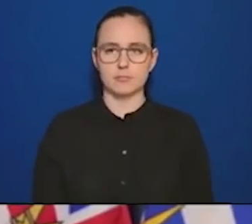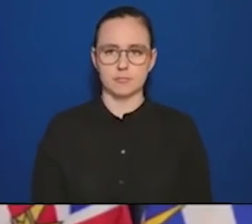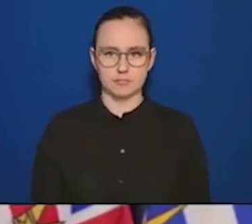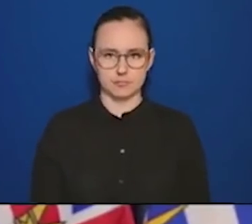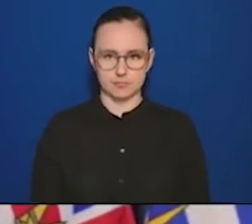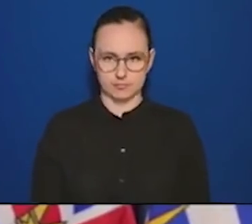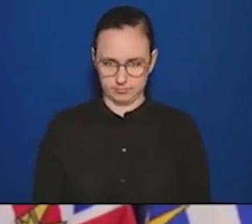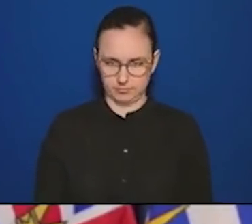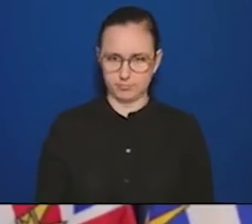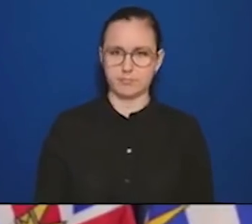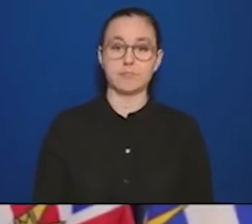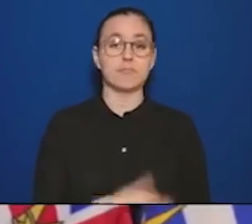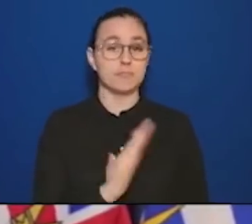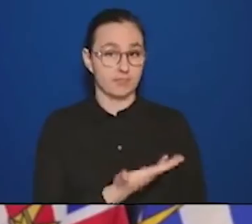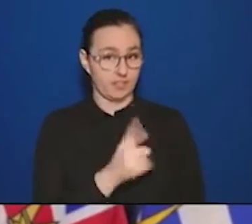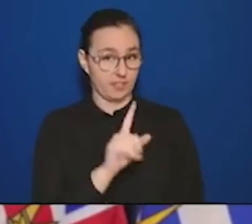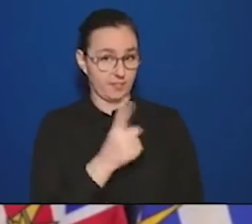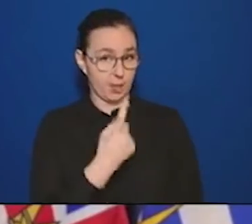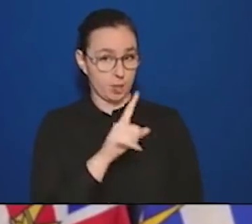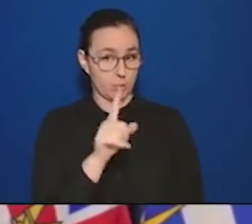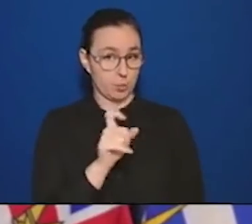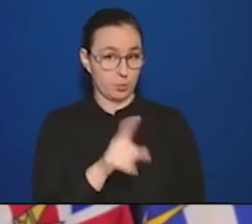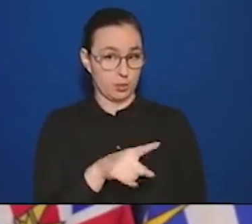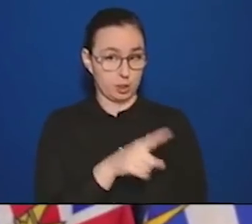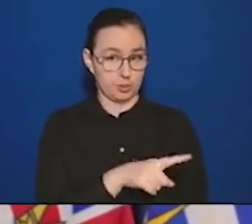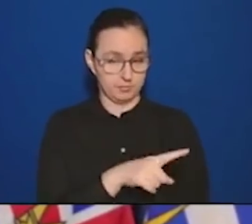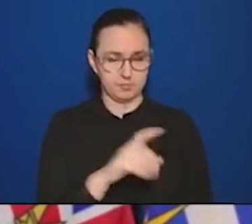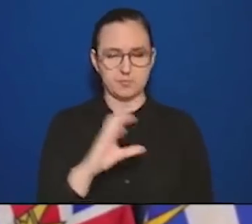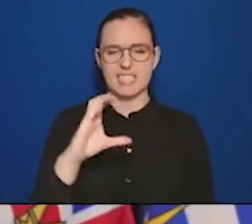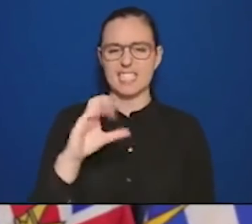Our first question today goes to Binder Sajan, CTV.